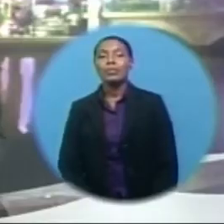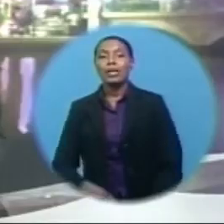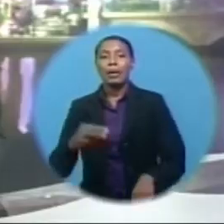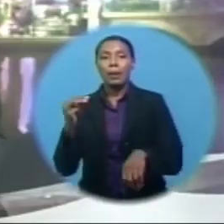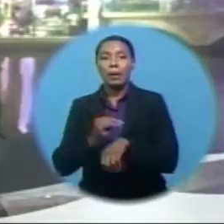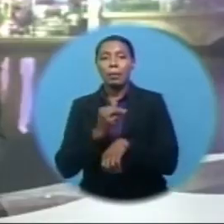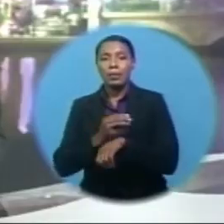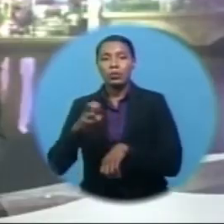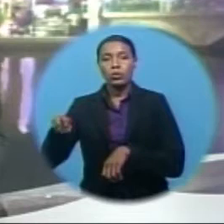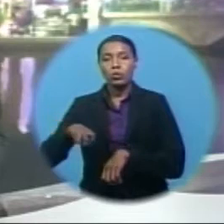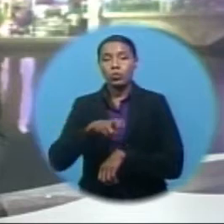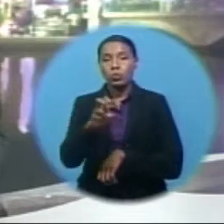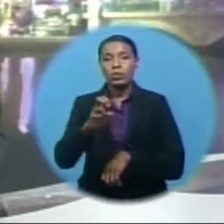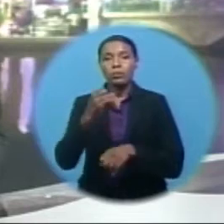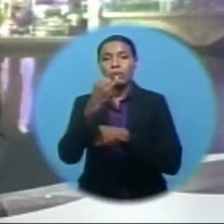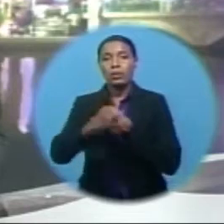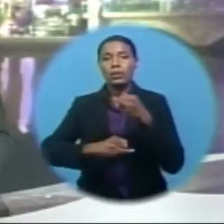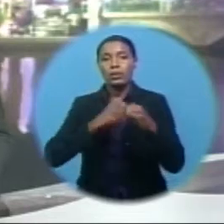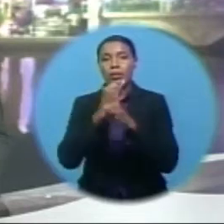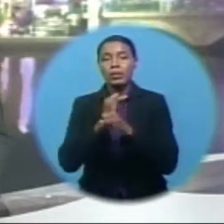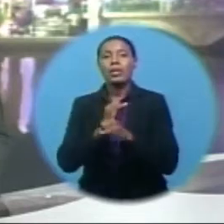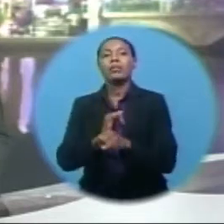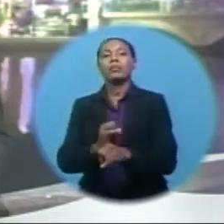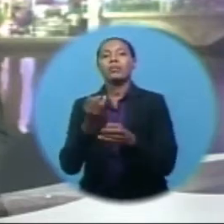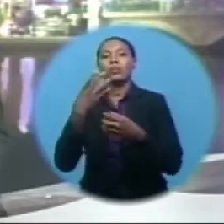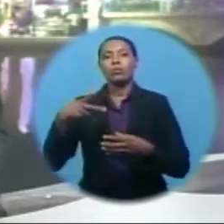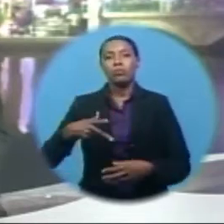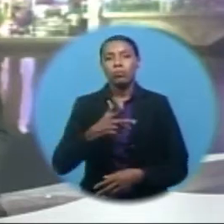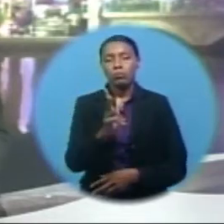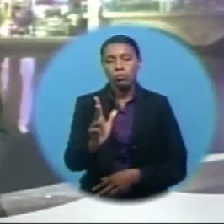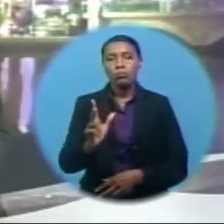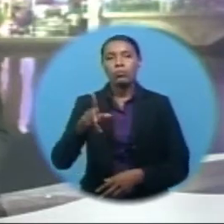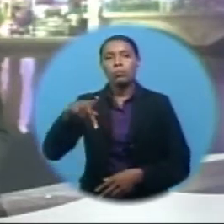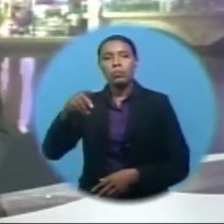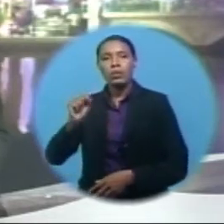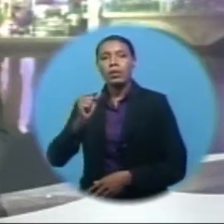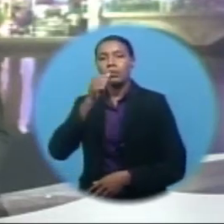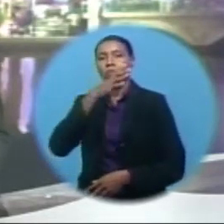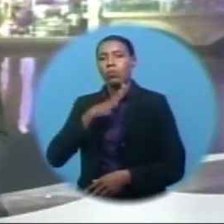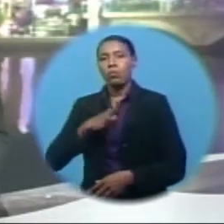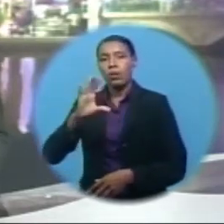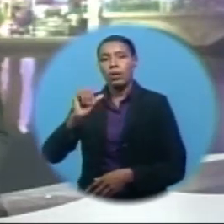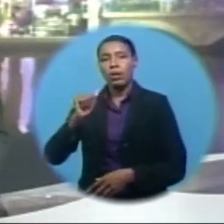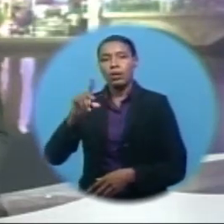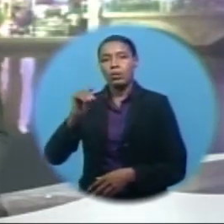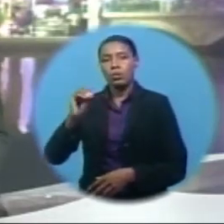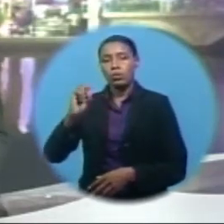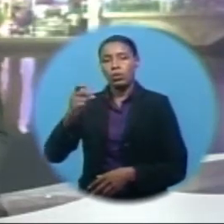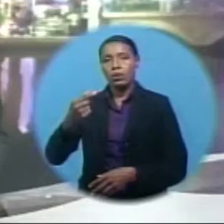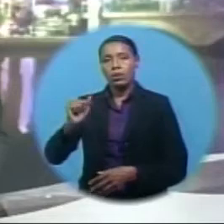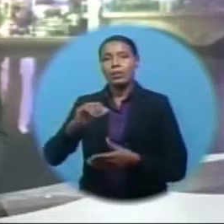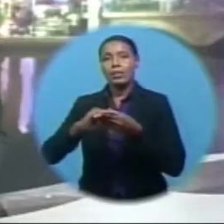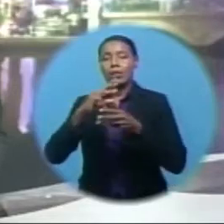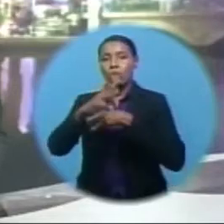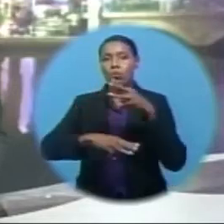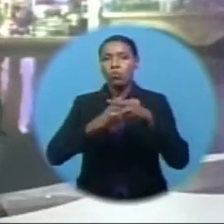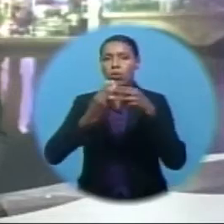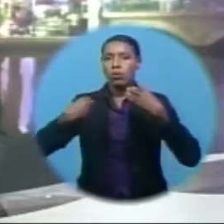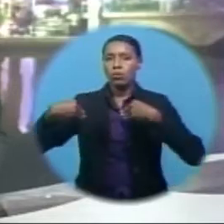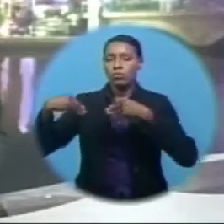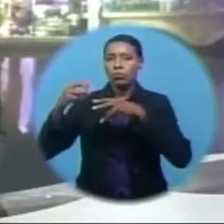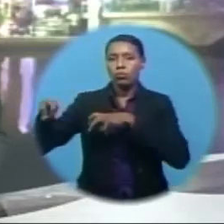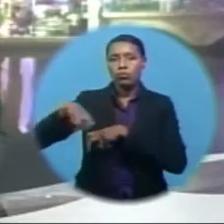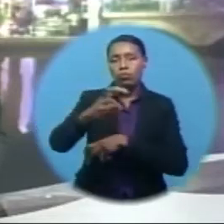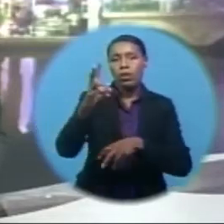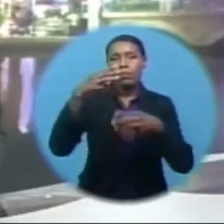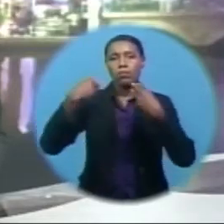Permanent Secretary in the Ministry of Tourism and International Transport, Donna Cadogan, says the world travel market gives Barbados a major boost in letting the world